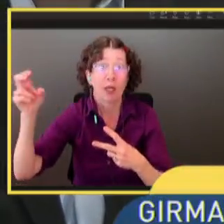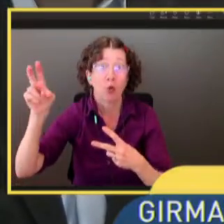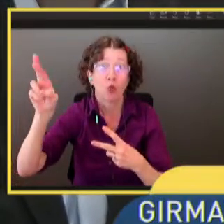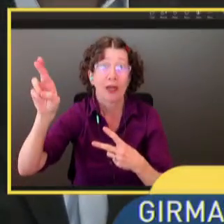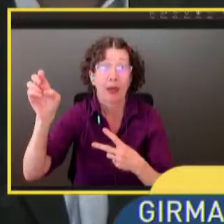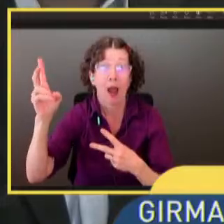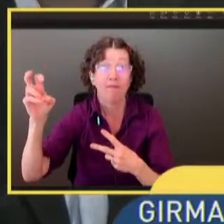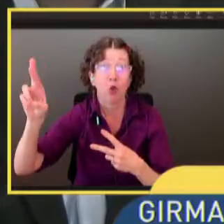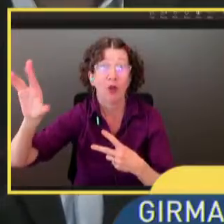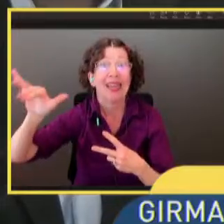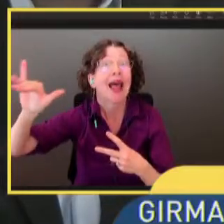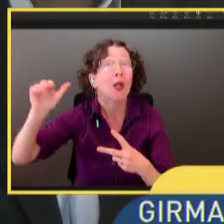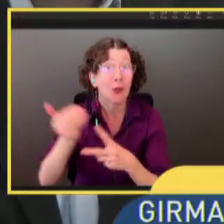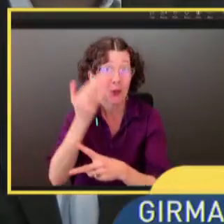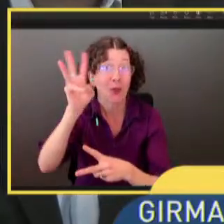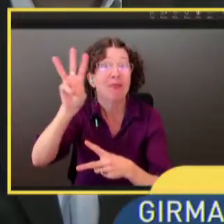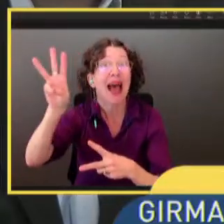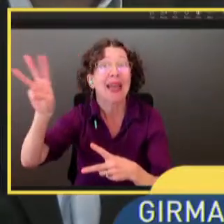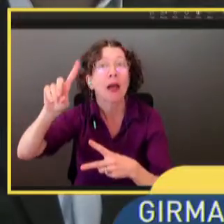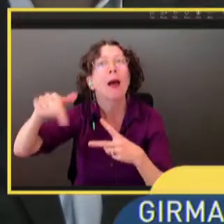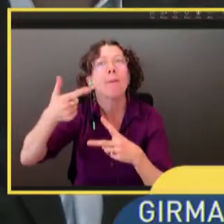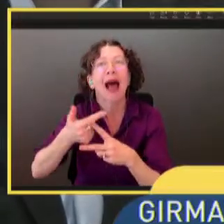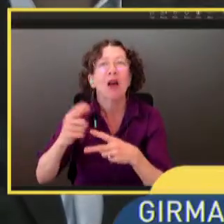right now. The first is